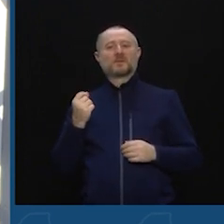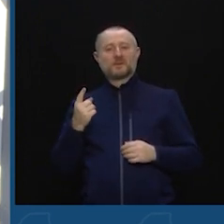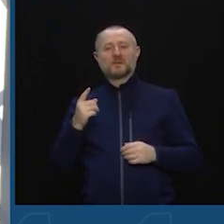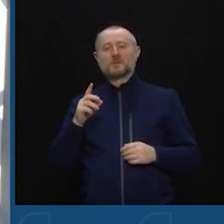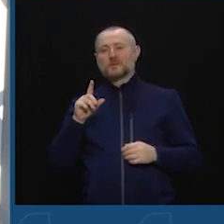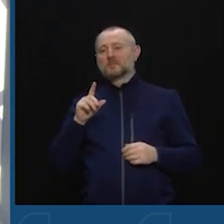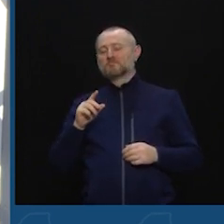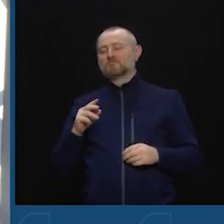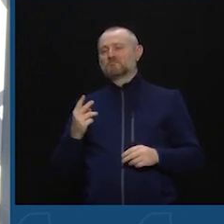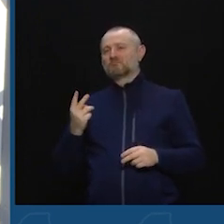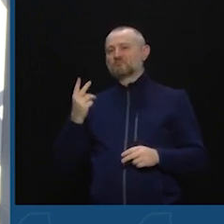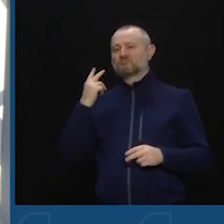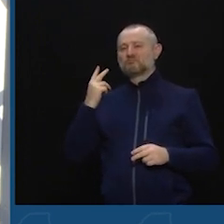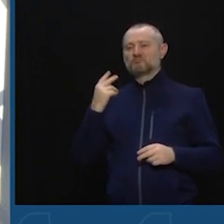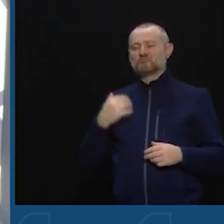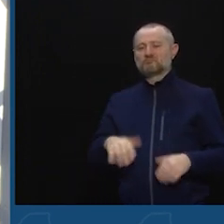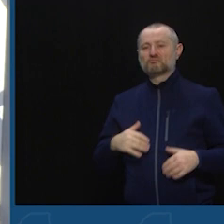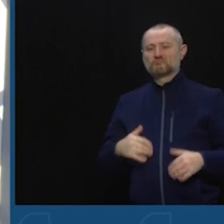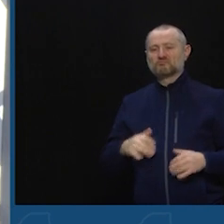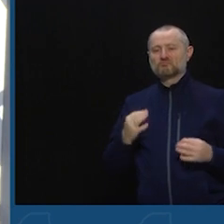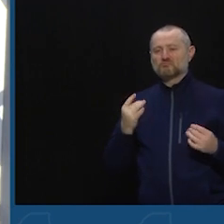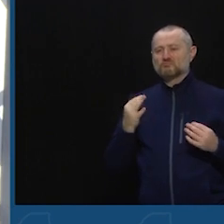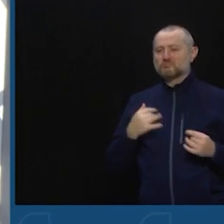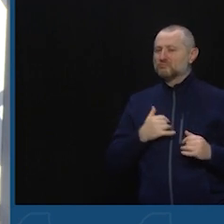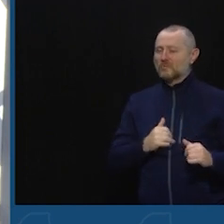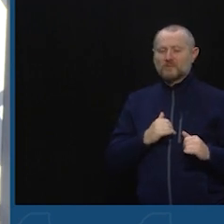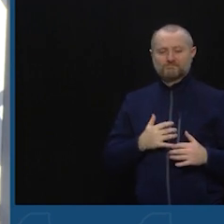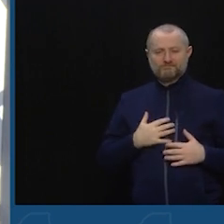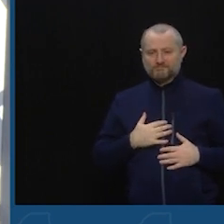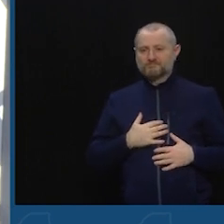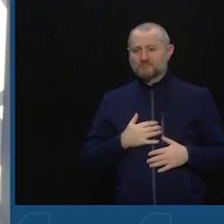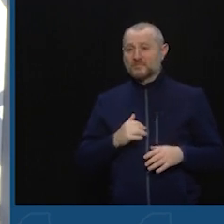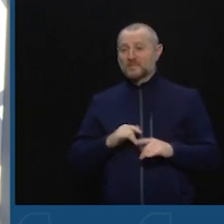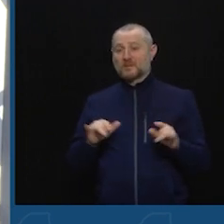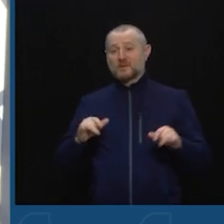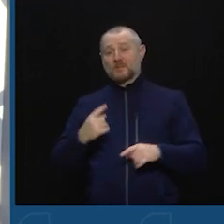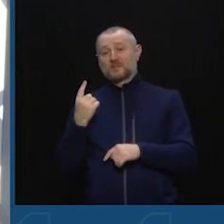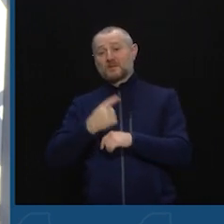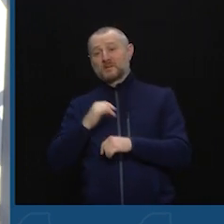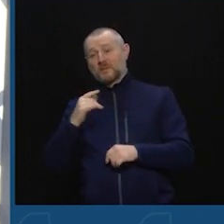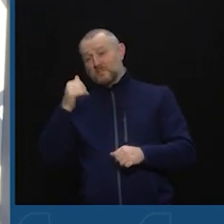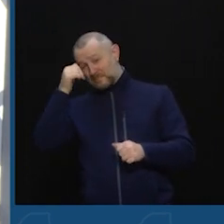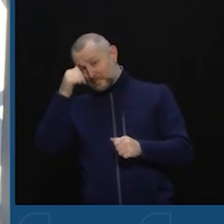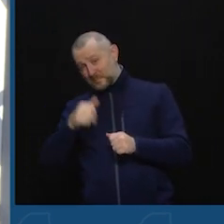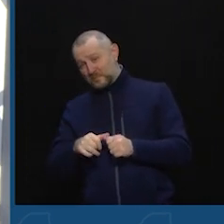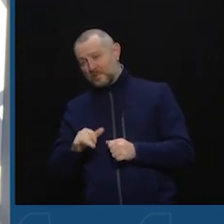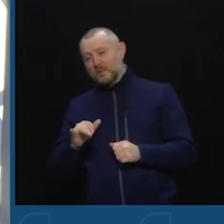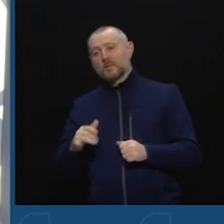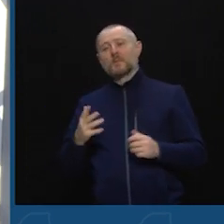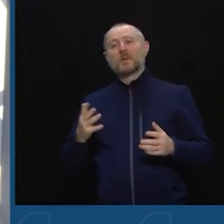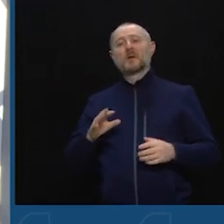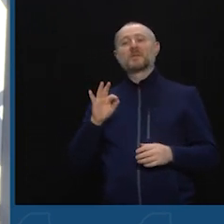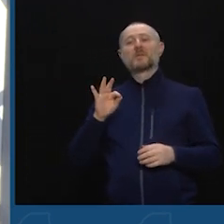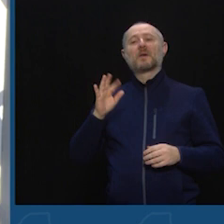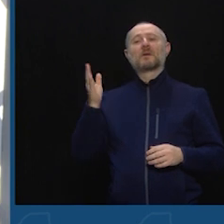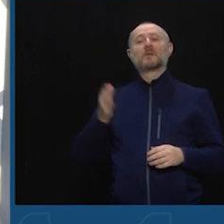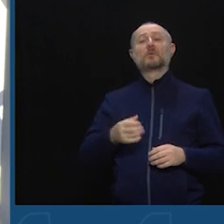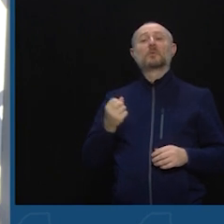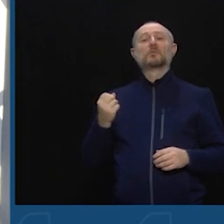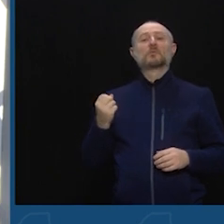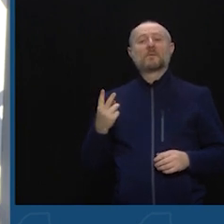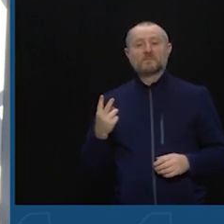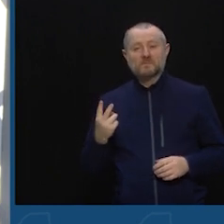days. And I do too. But let me tell you the day I remember the most. I remember 9/12. We